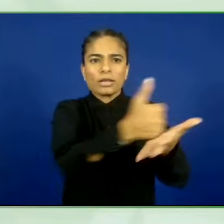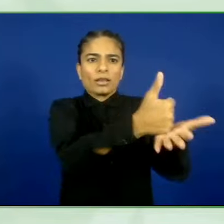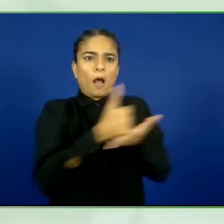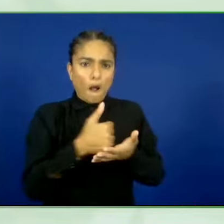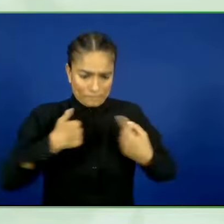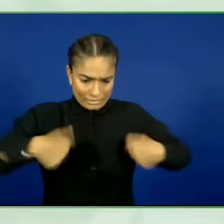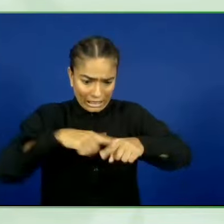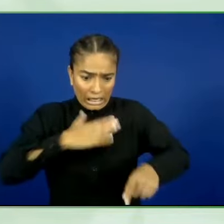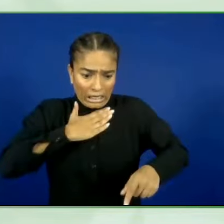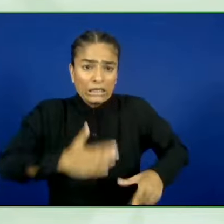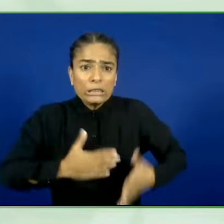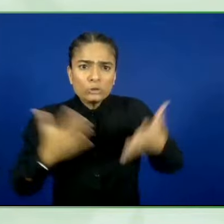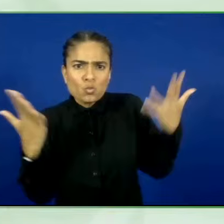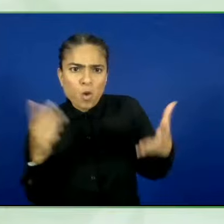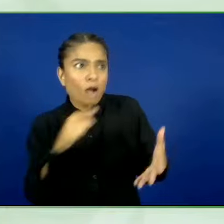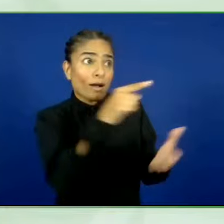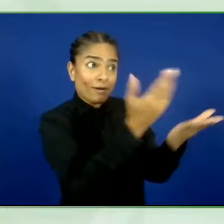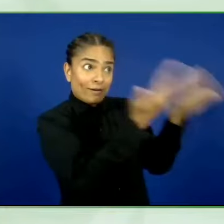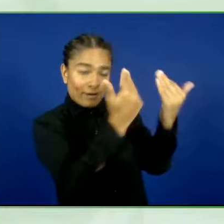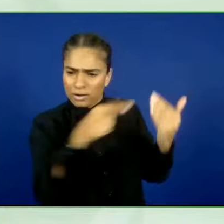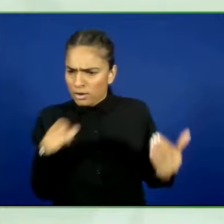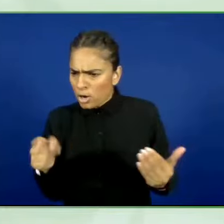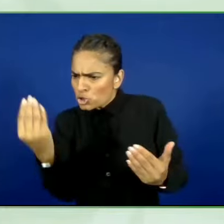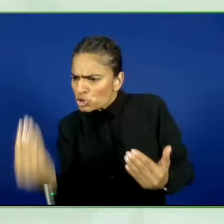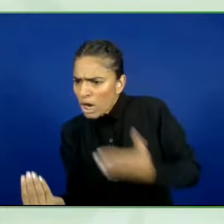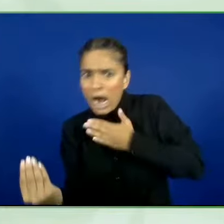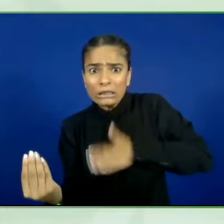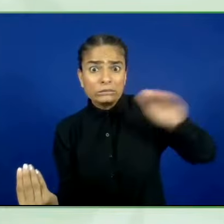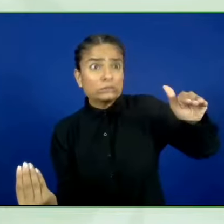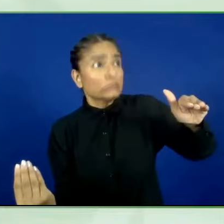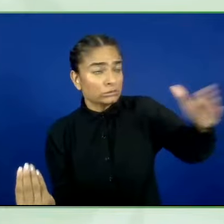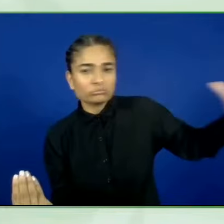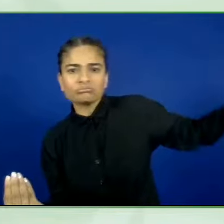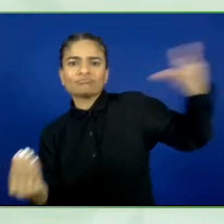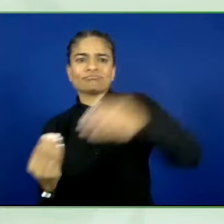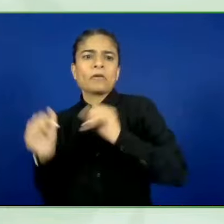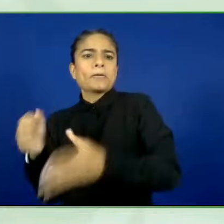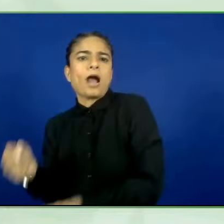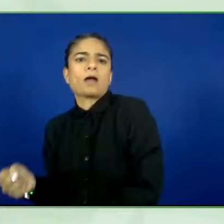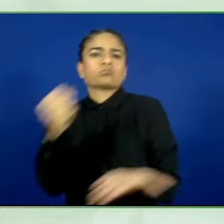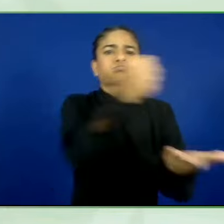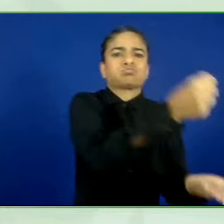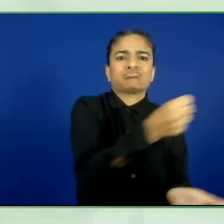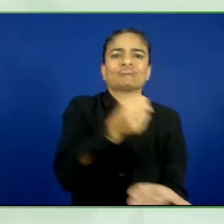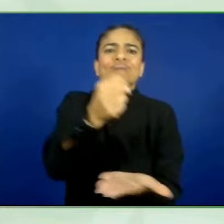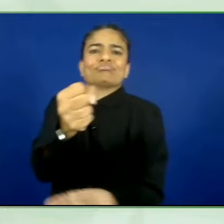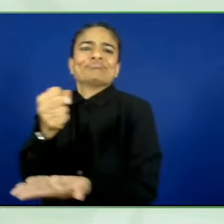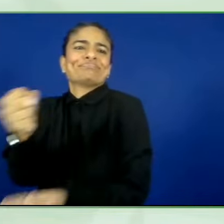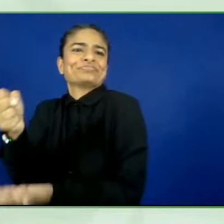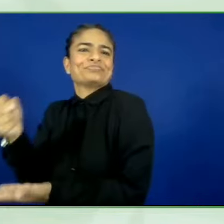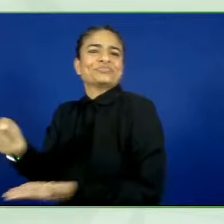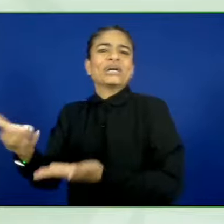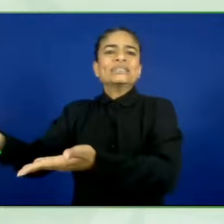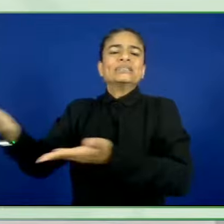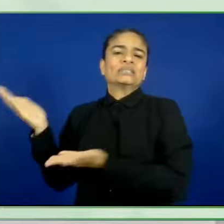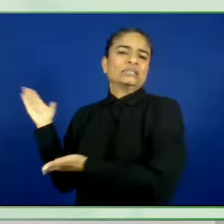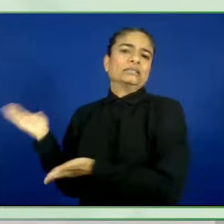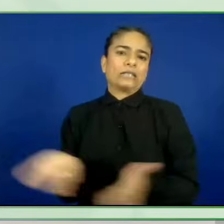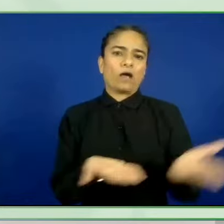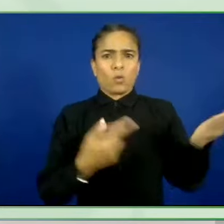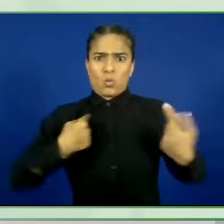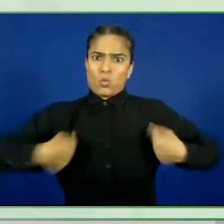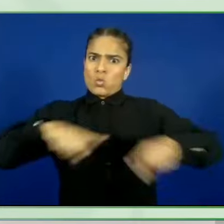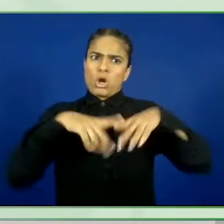receive the required services. So these are the partners that we've also been working with for the past couple of years. Thank you. Great, thanks so